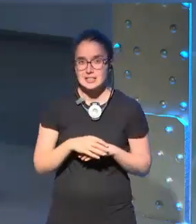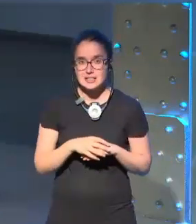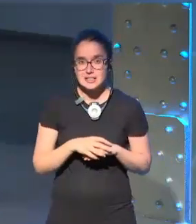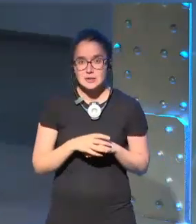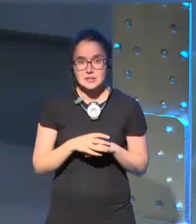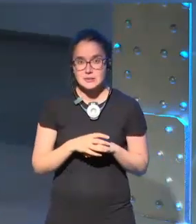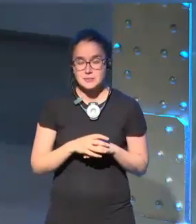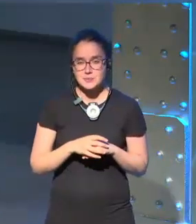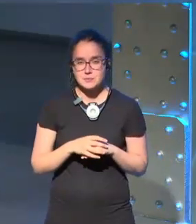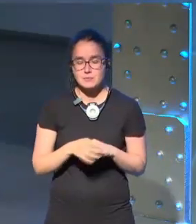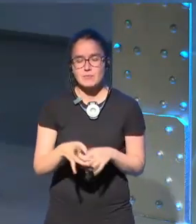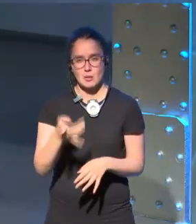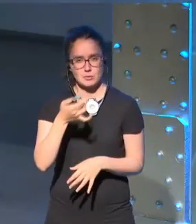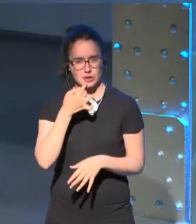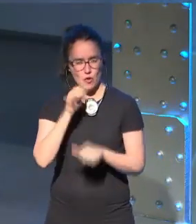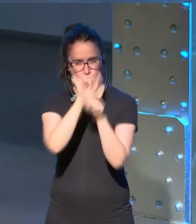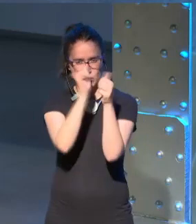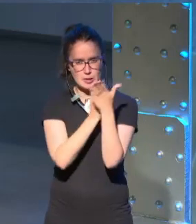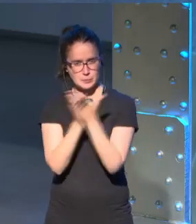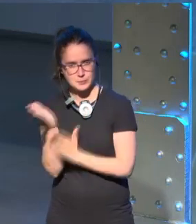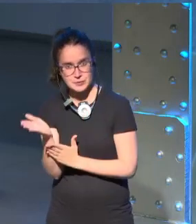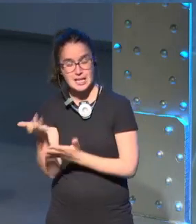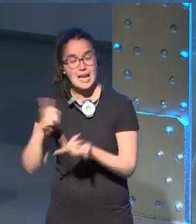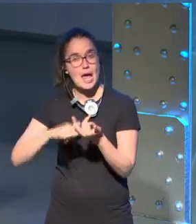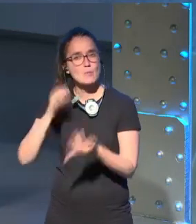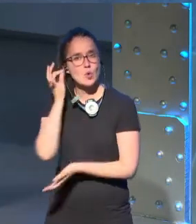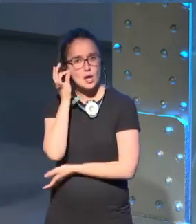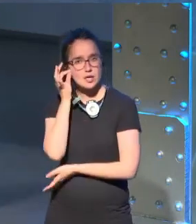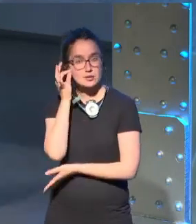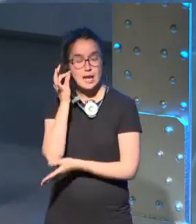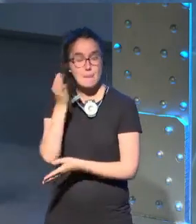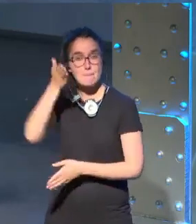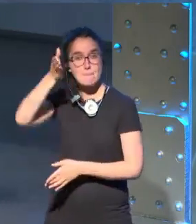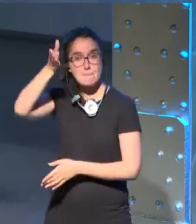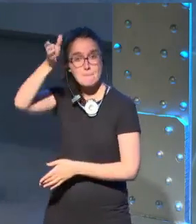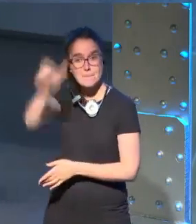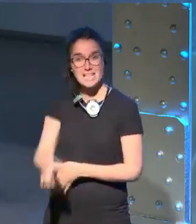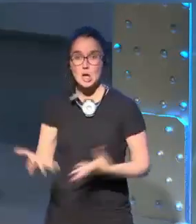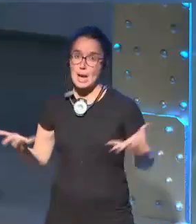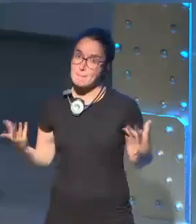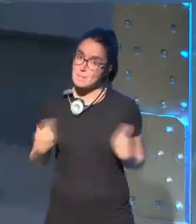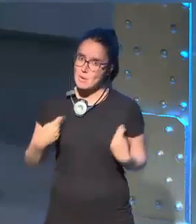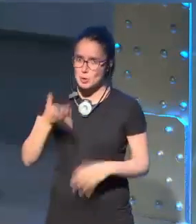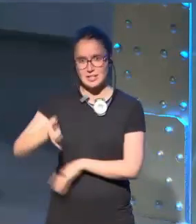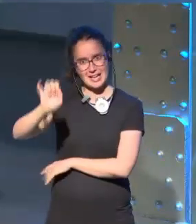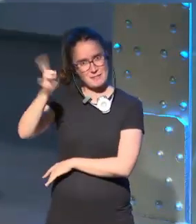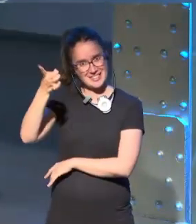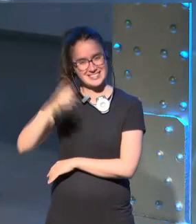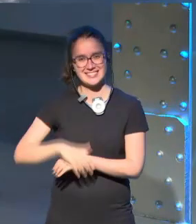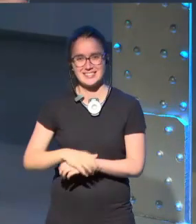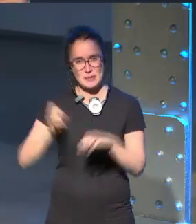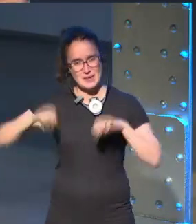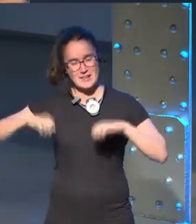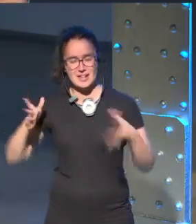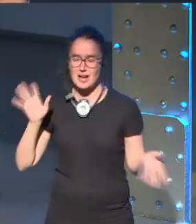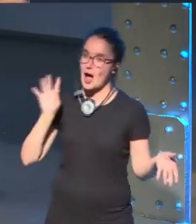let me put it this way: his wife is the most important living person to him. Okay. En eso sí que